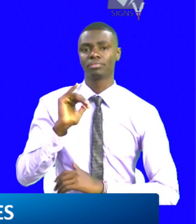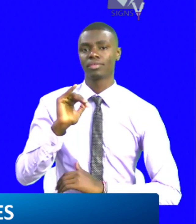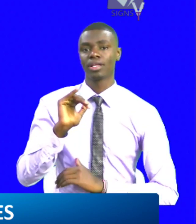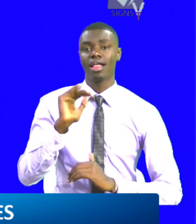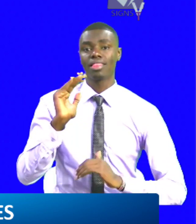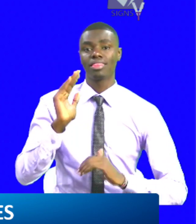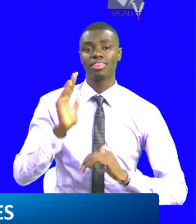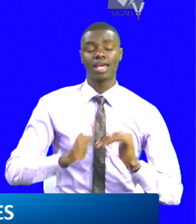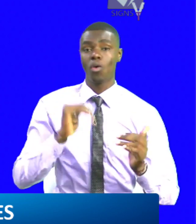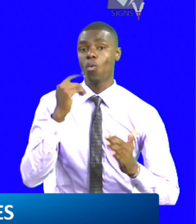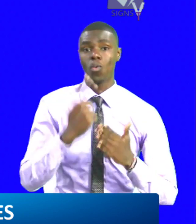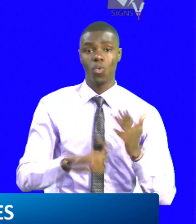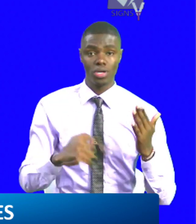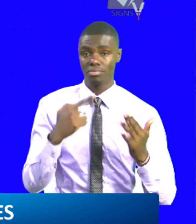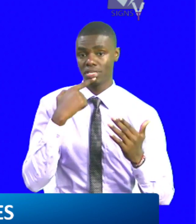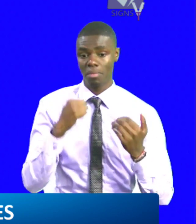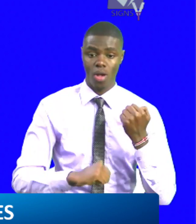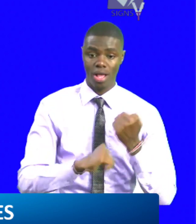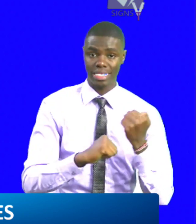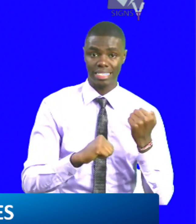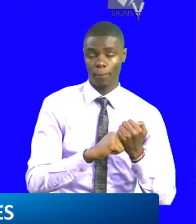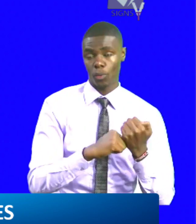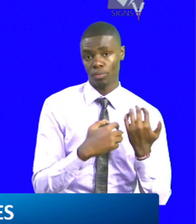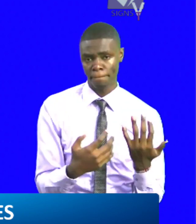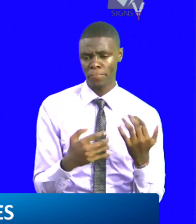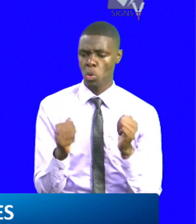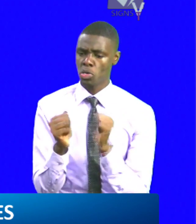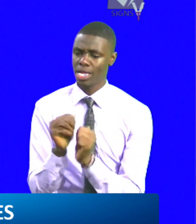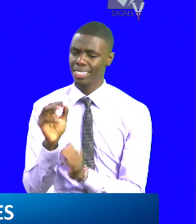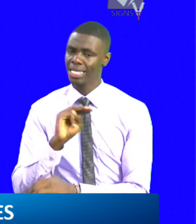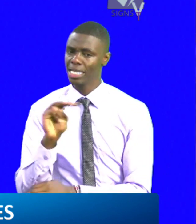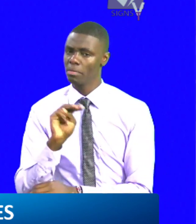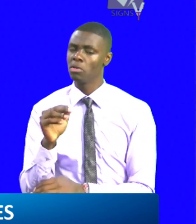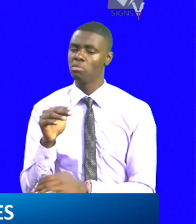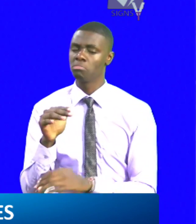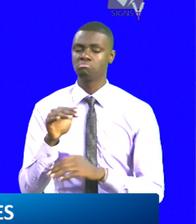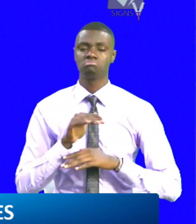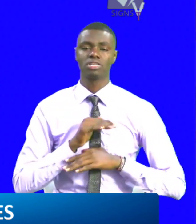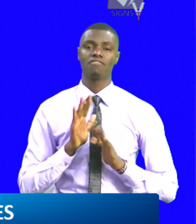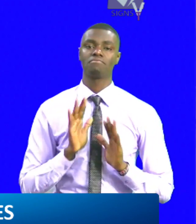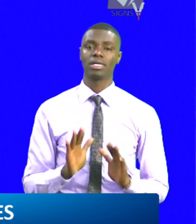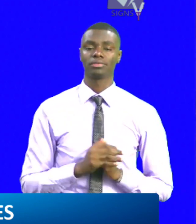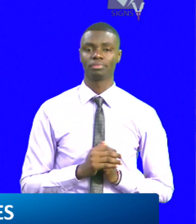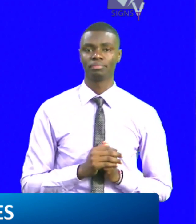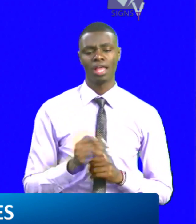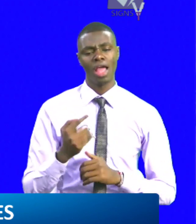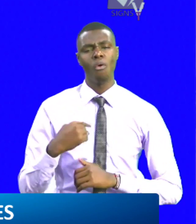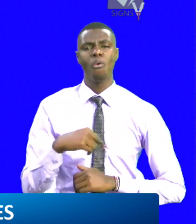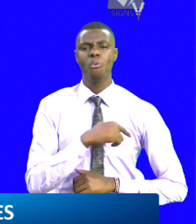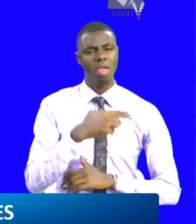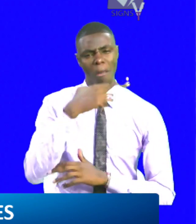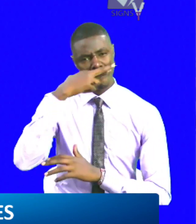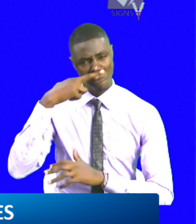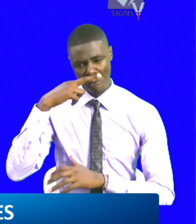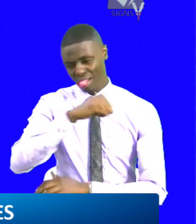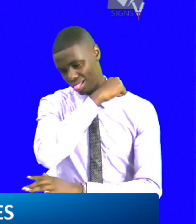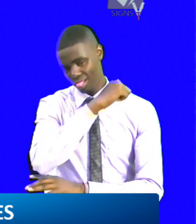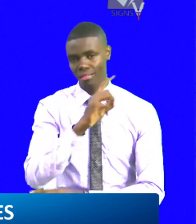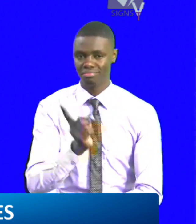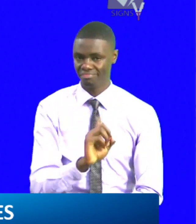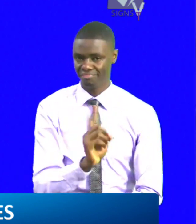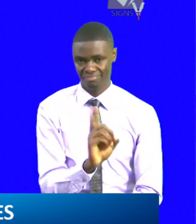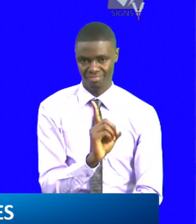for William Ruto. Mm-hmm. So we need a higher threshold than that, than his support, what they say to have been his support base. Okay.